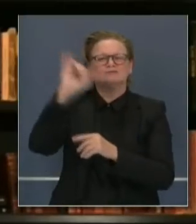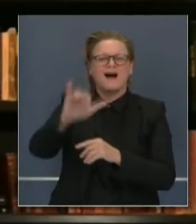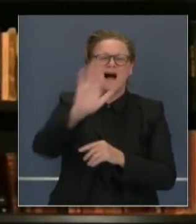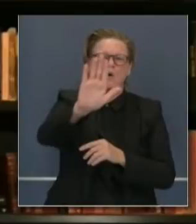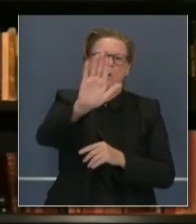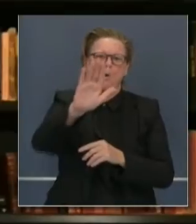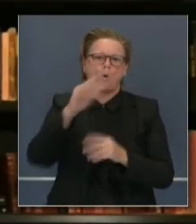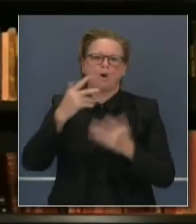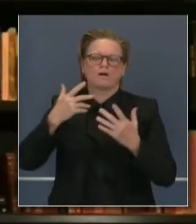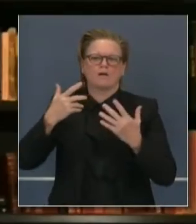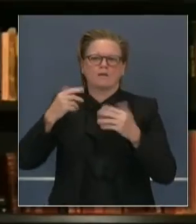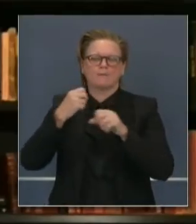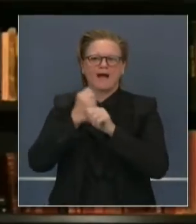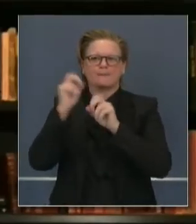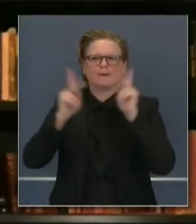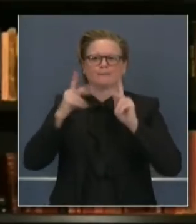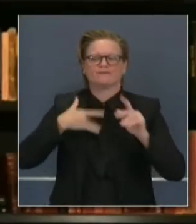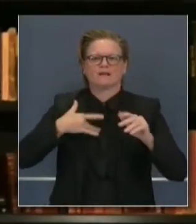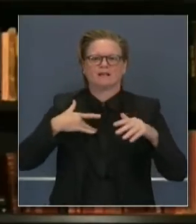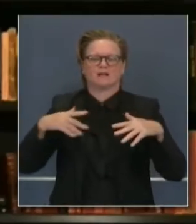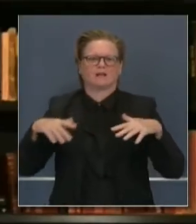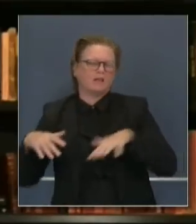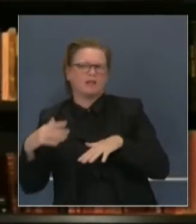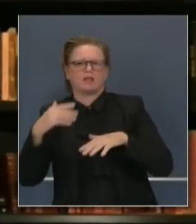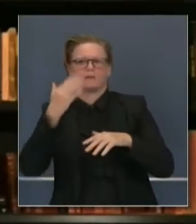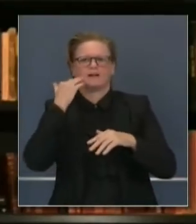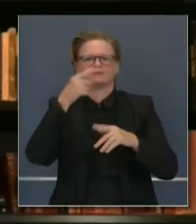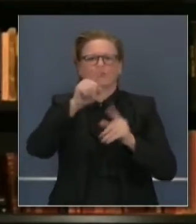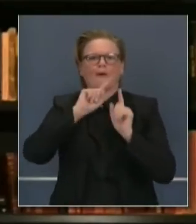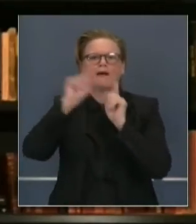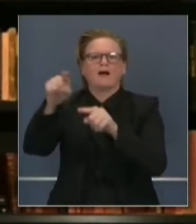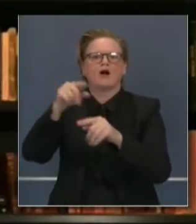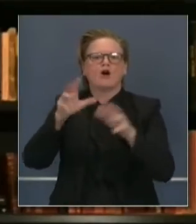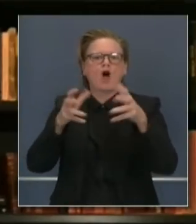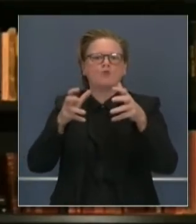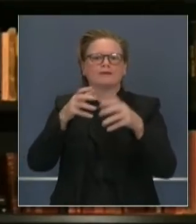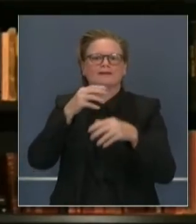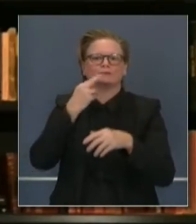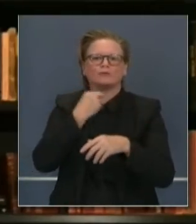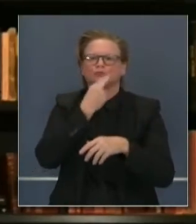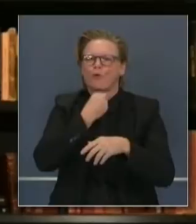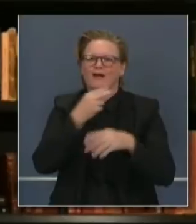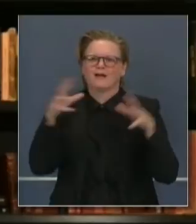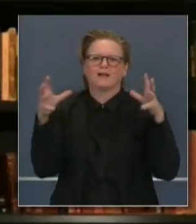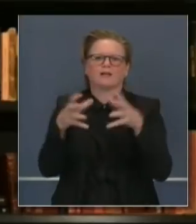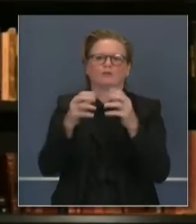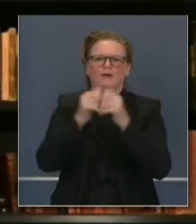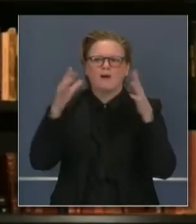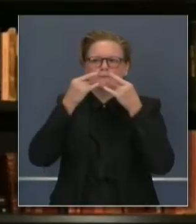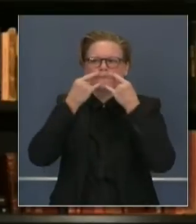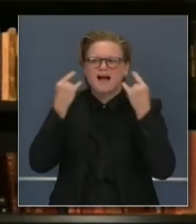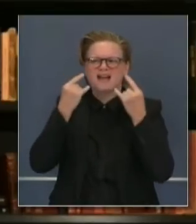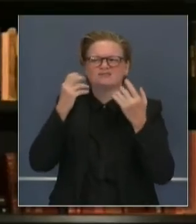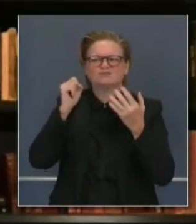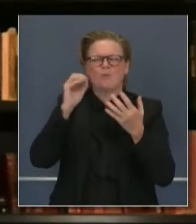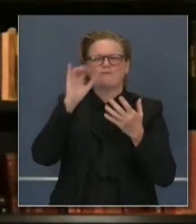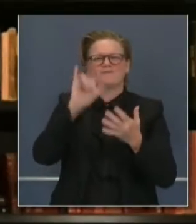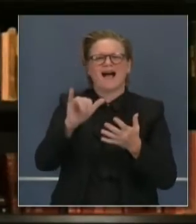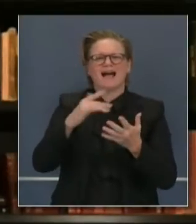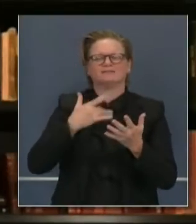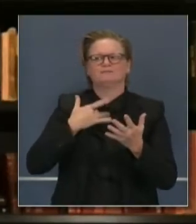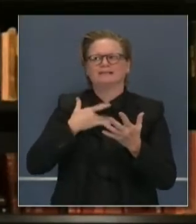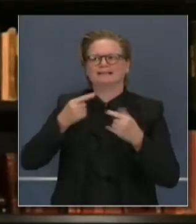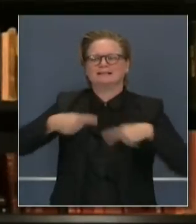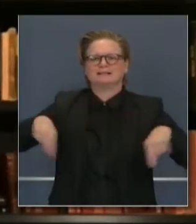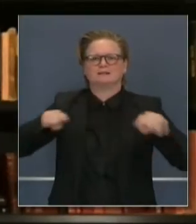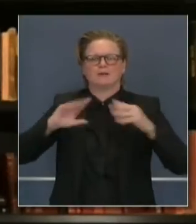credibility is fatal? And I'm not just speaking figuratively, because as you know, that erosion of trust could literally cost lives if